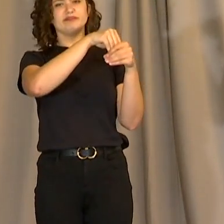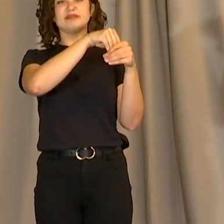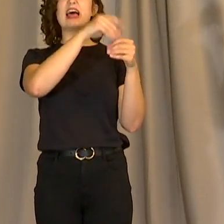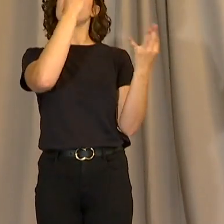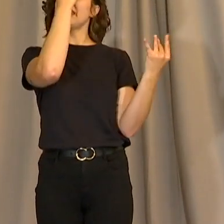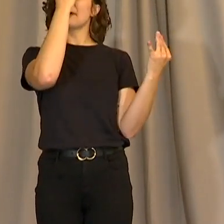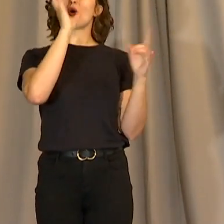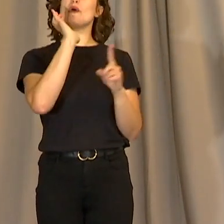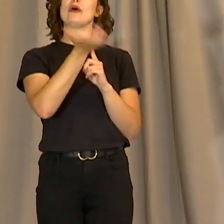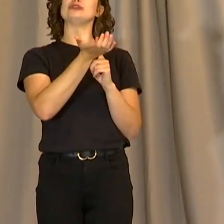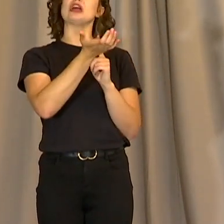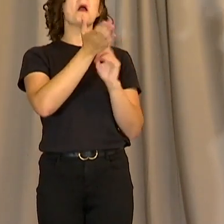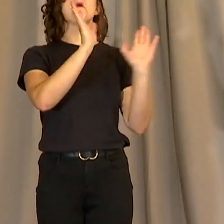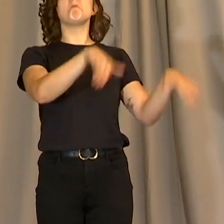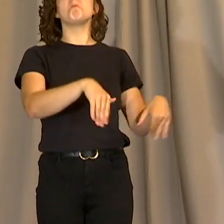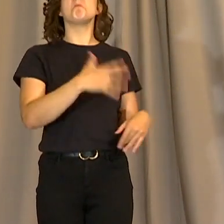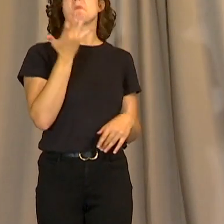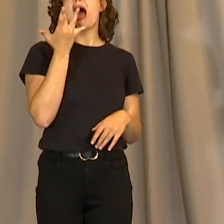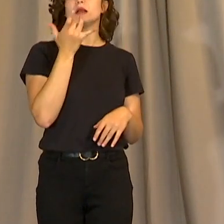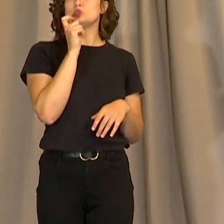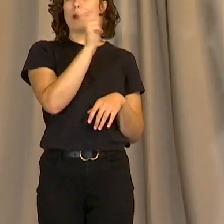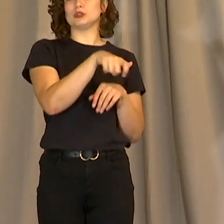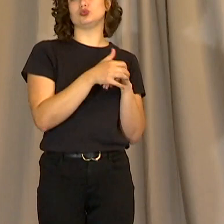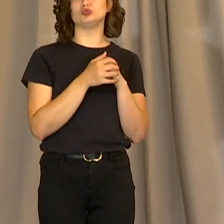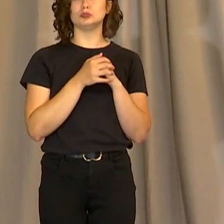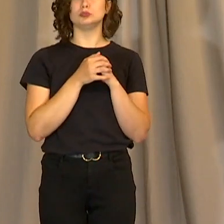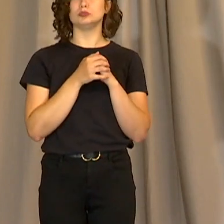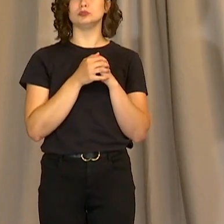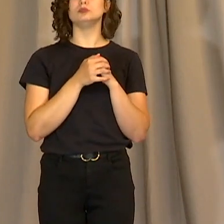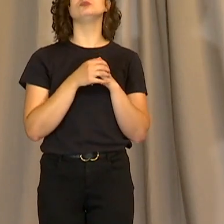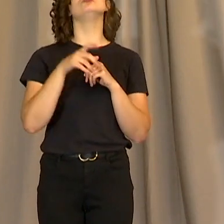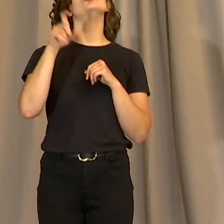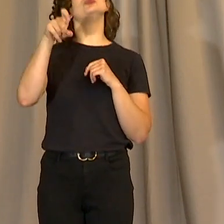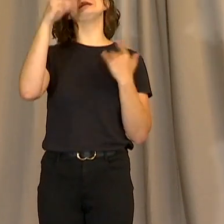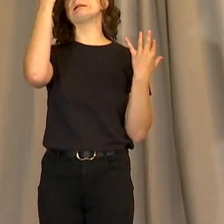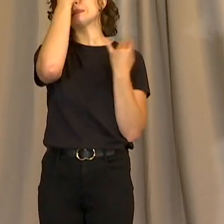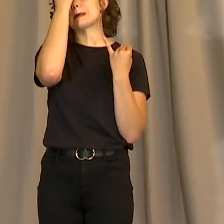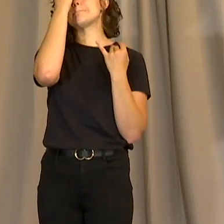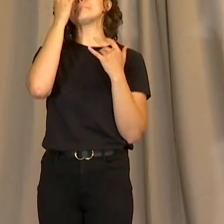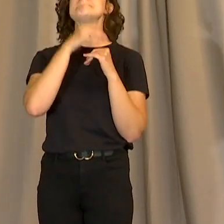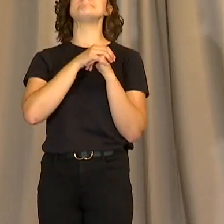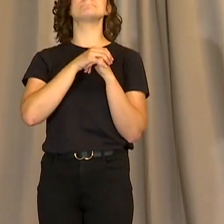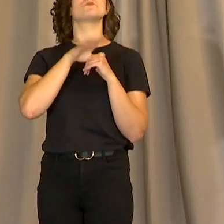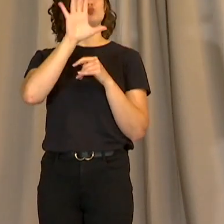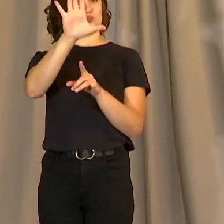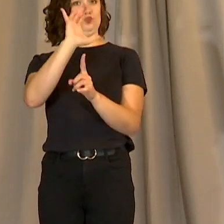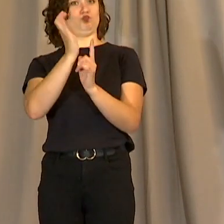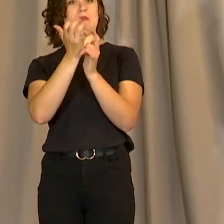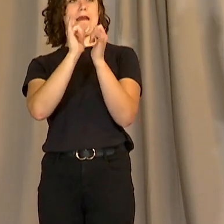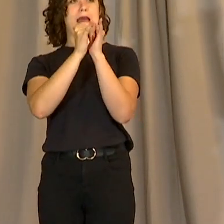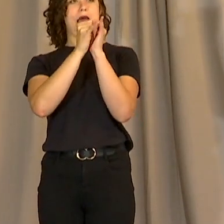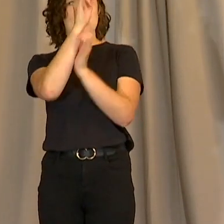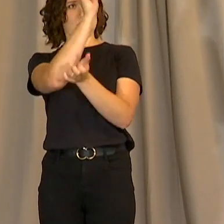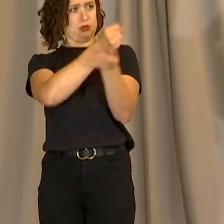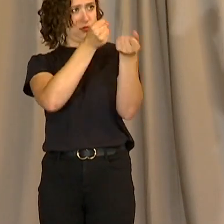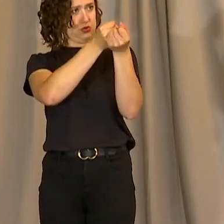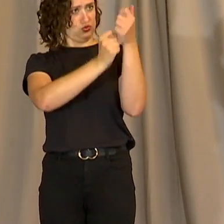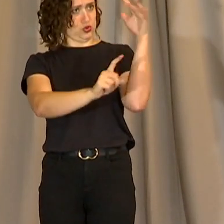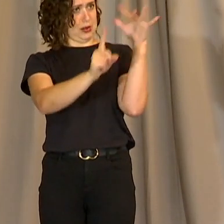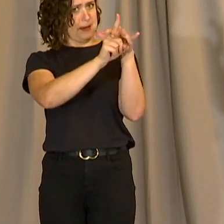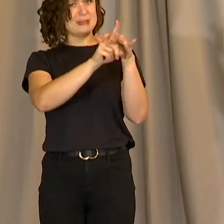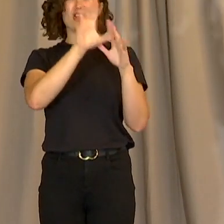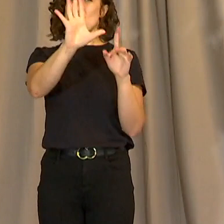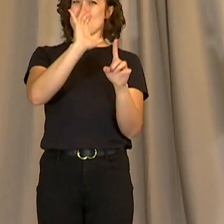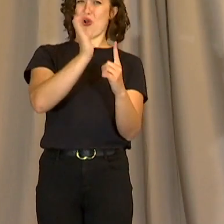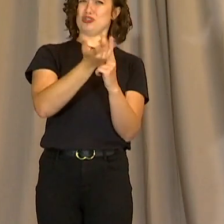do have to think about ways to excavate how your culture is showing up and what actually is your culture, because